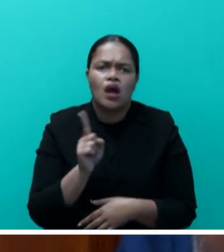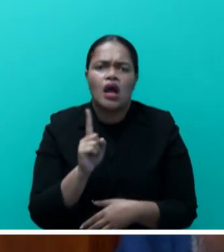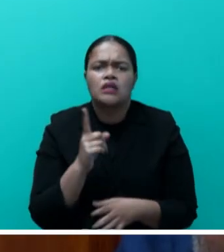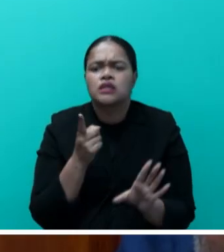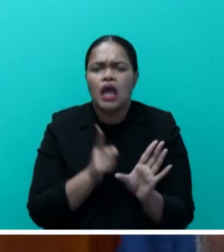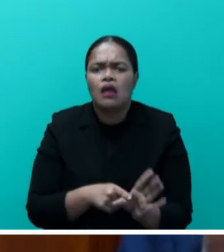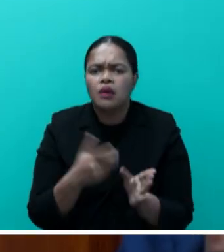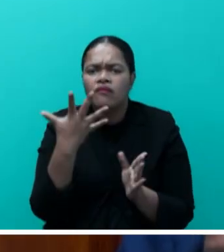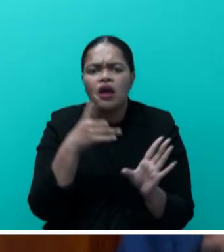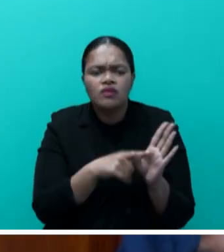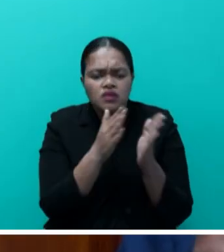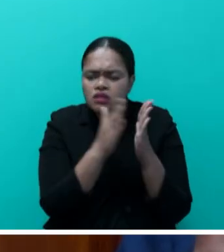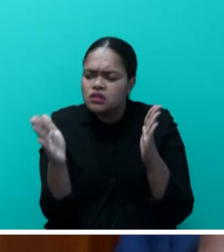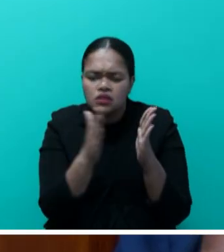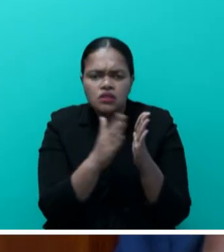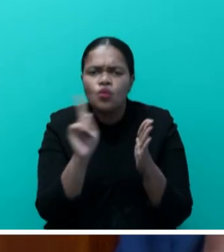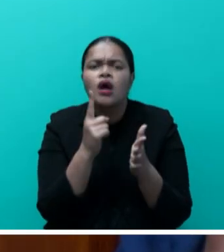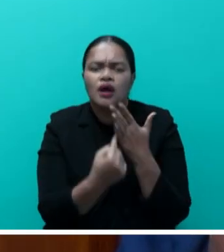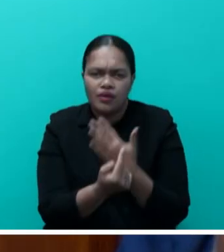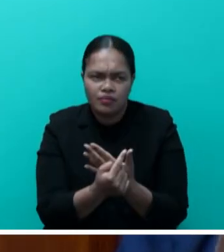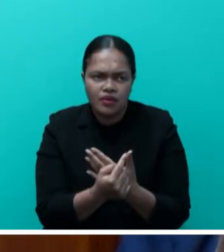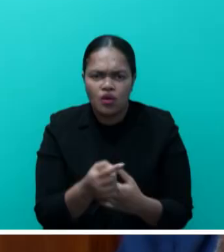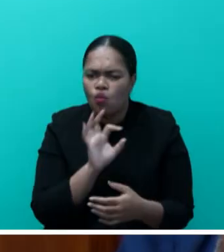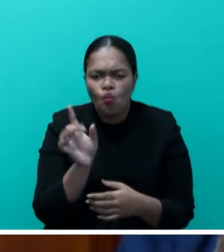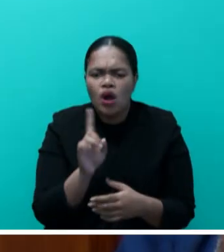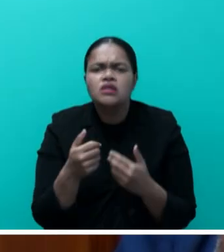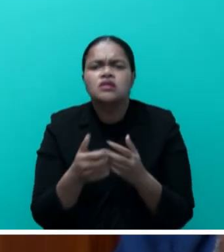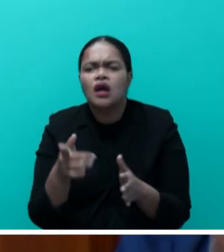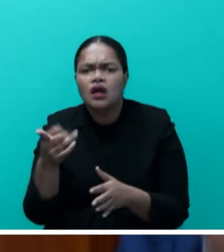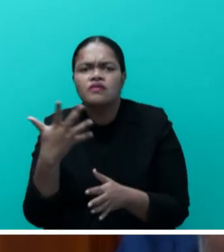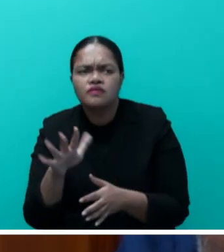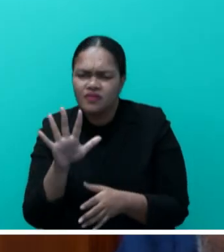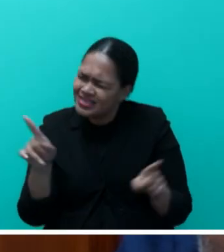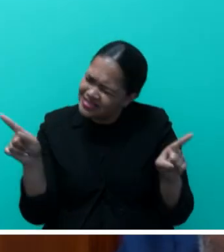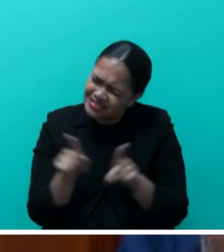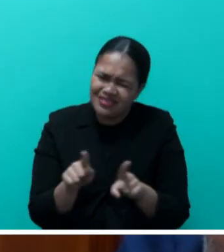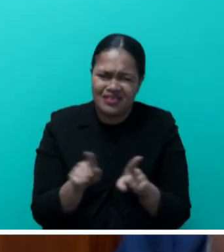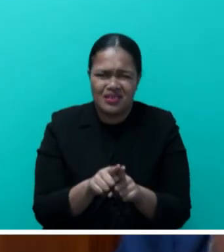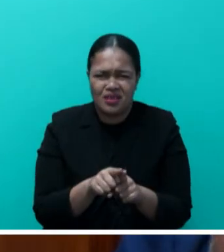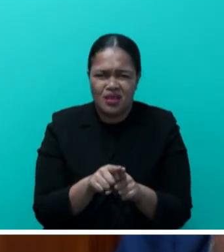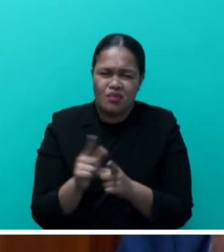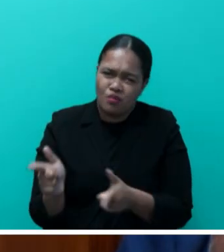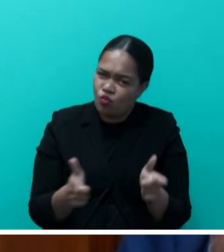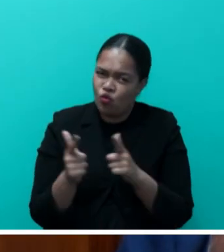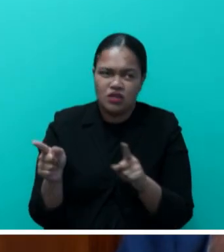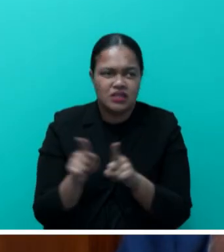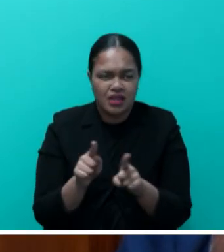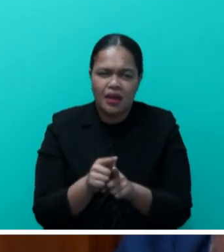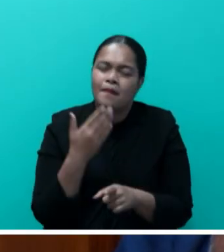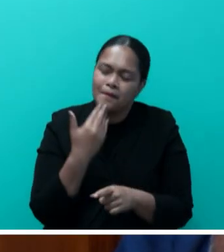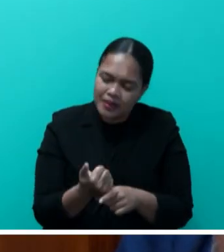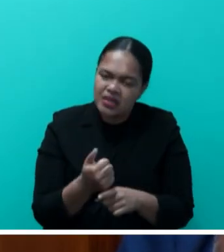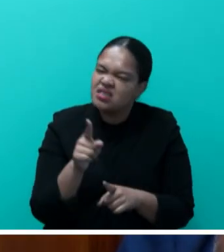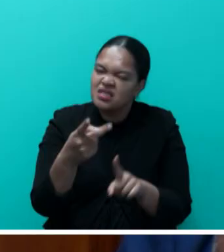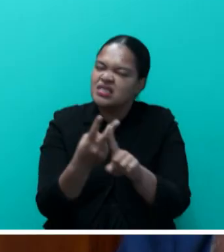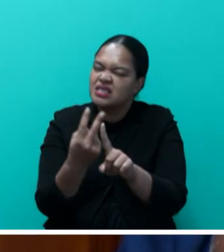there? Why couldn't we say, why didn't it start from 55? Same logic. So please, just reflect a little bit.